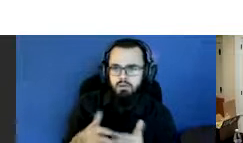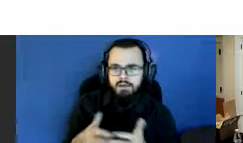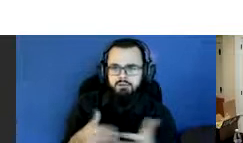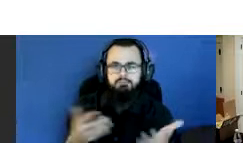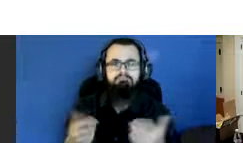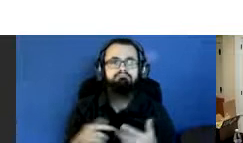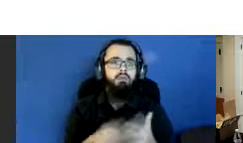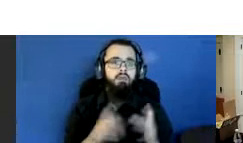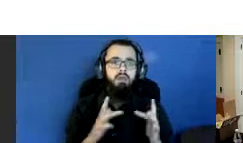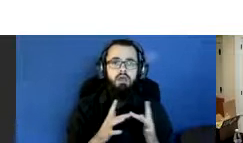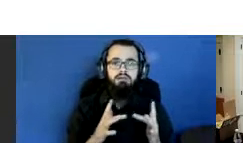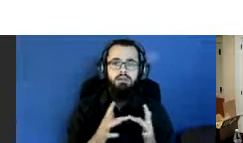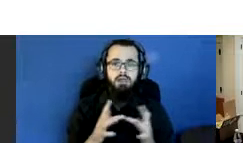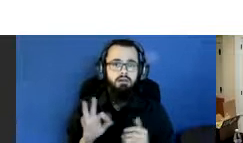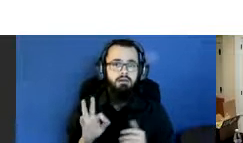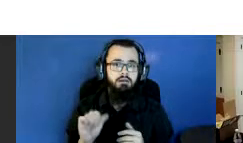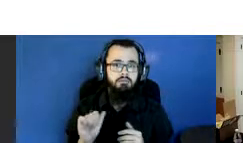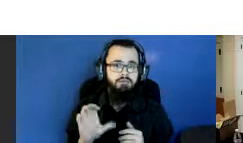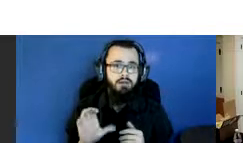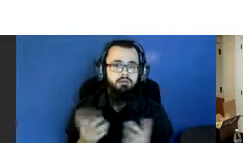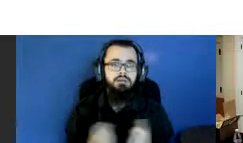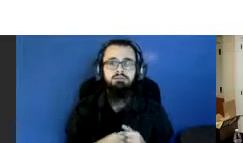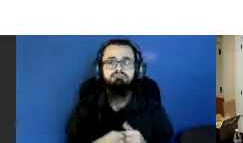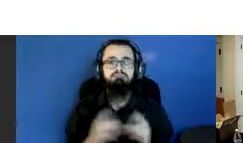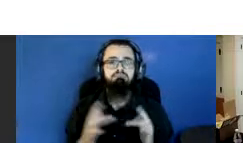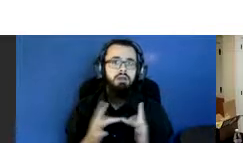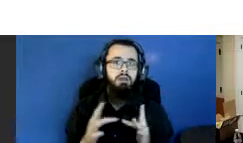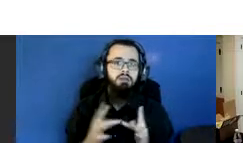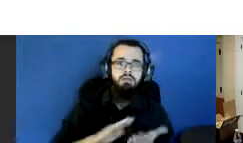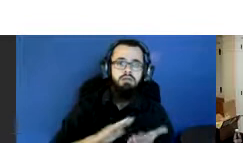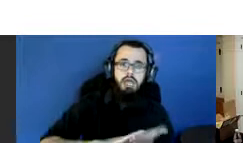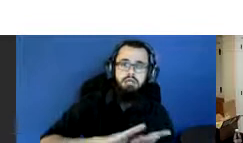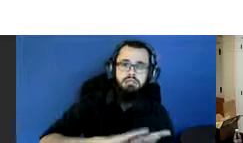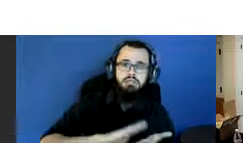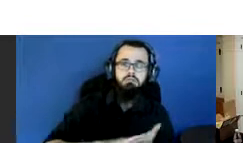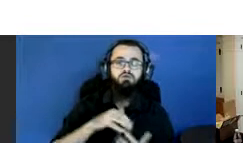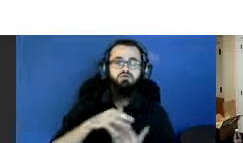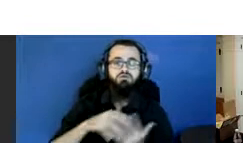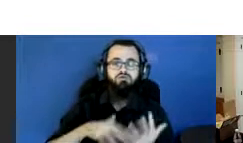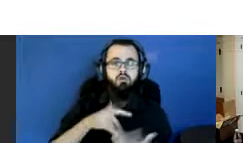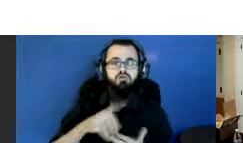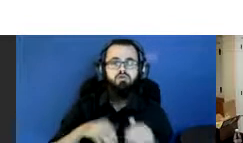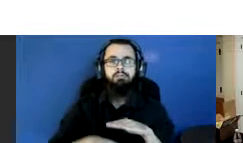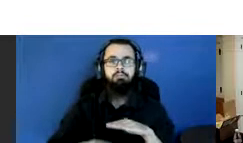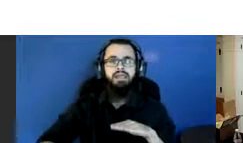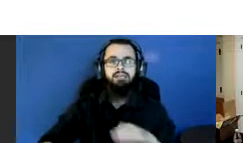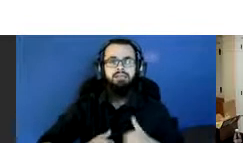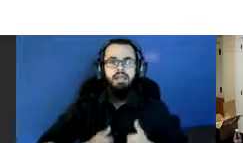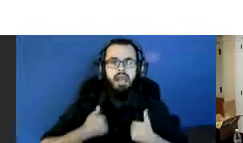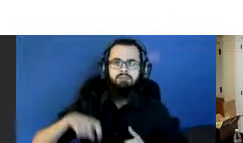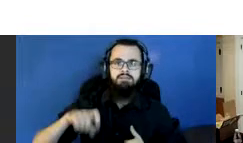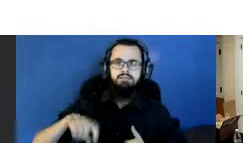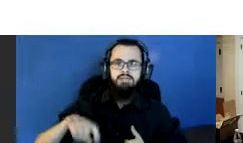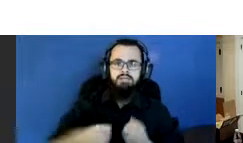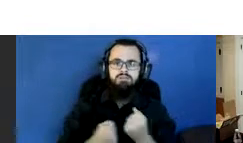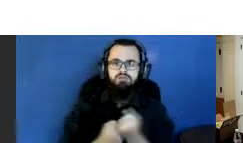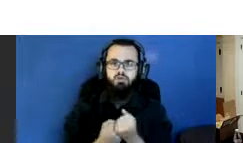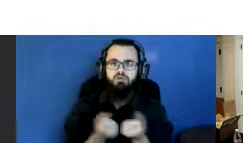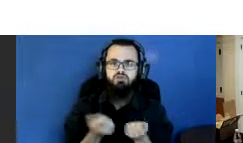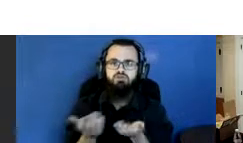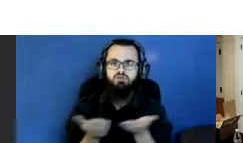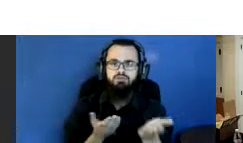It may mean getting them connected to academic, social, and basic needs support services. Our CCL team